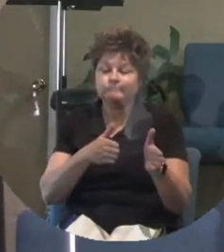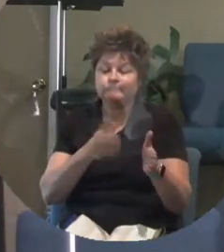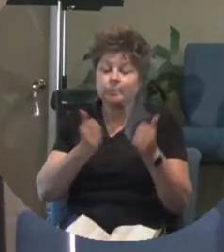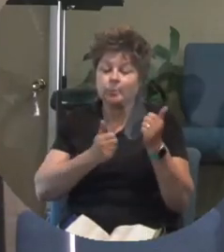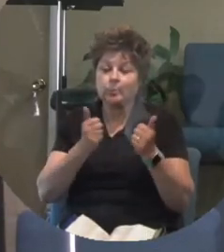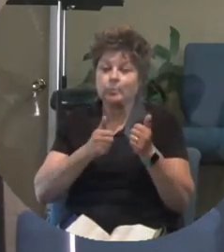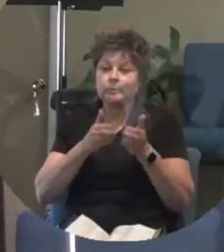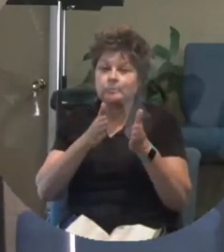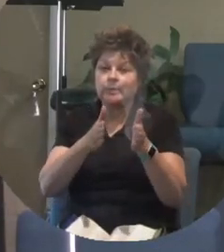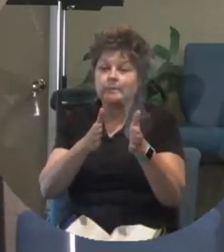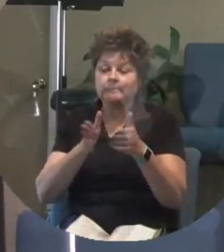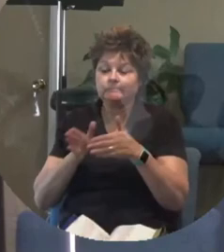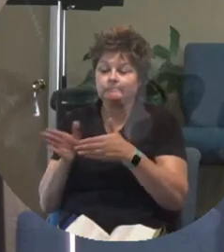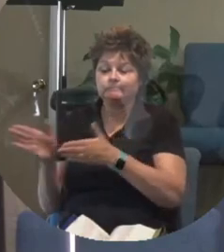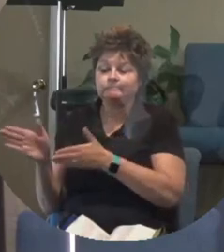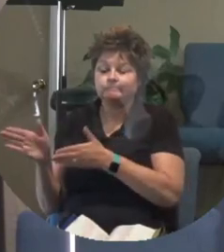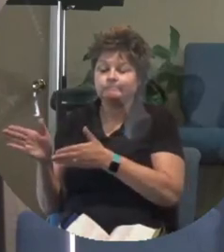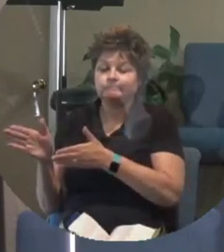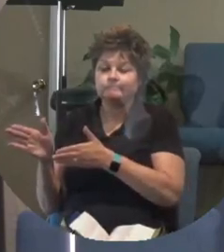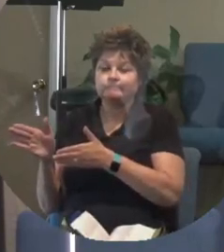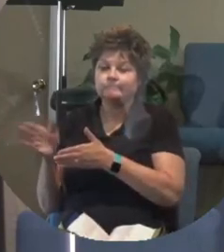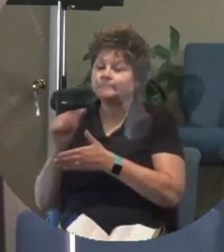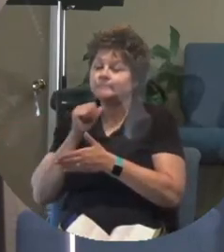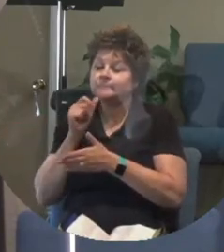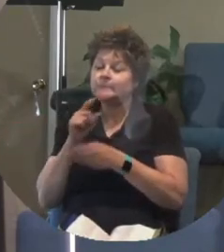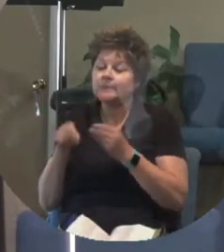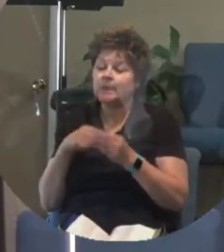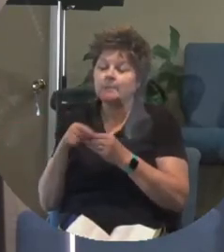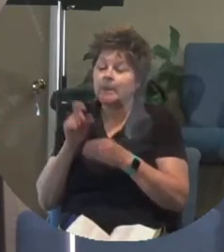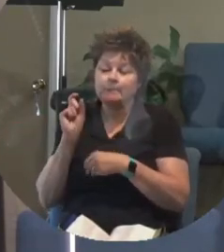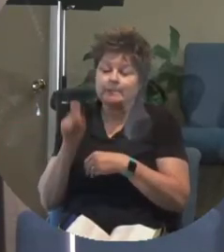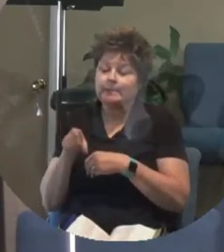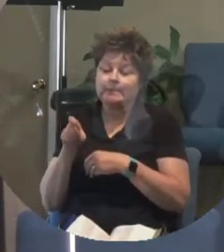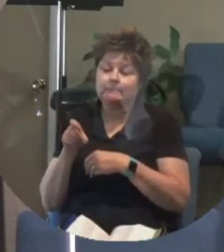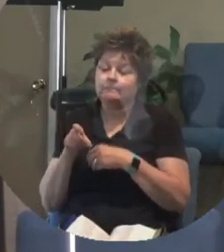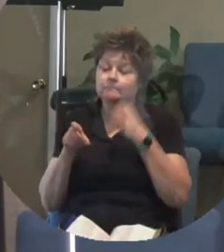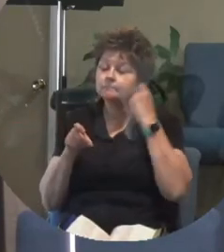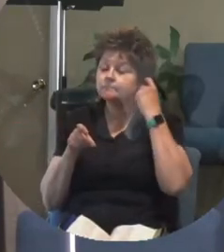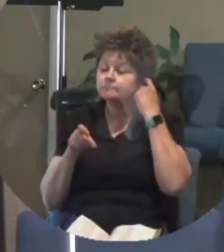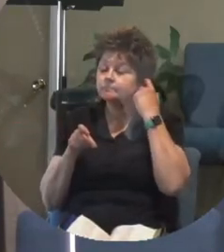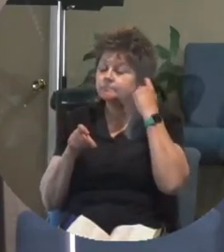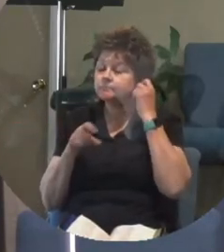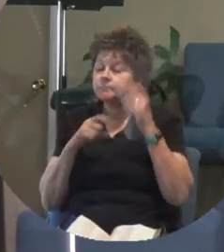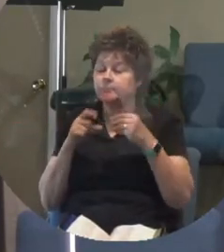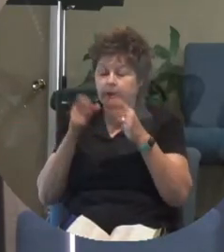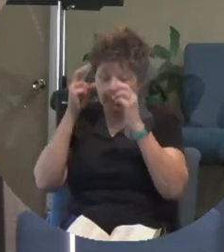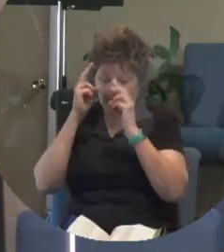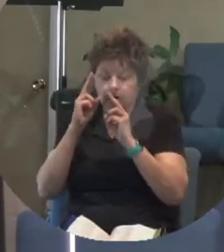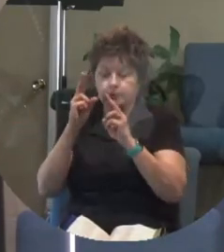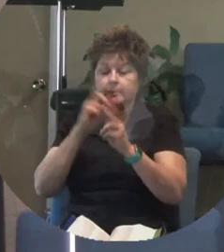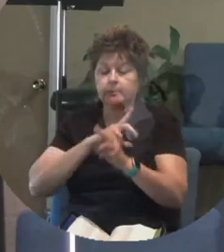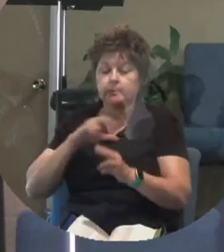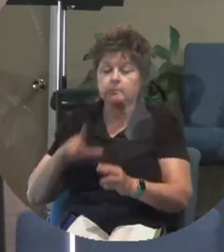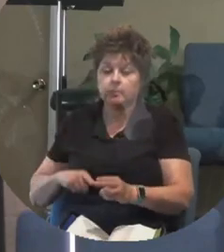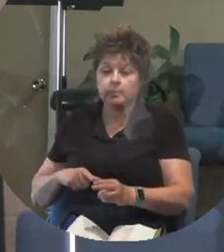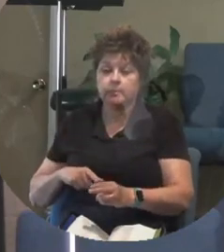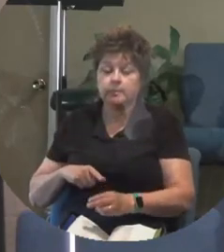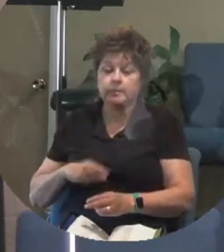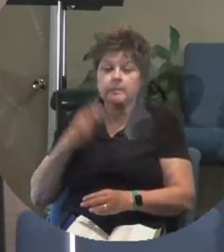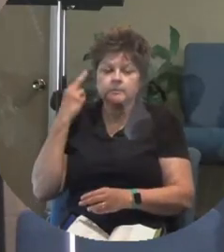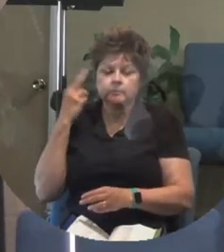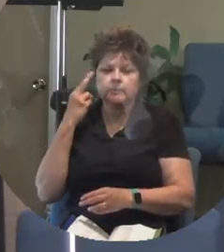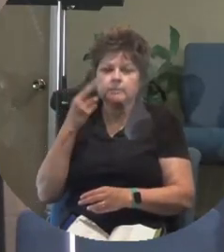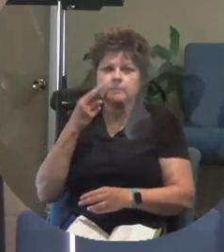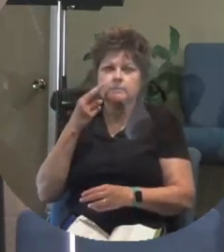walking. Because it's not about need. It's about honoring the Lord. That's why Solomon uses the word